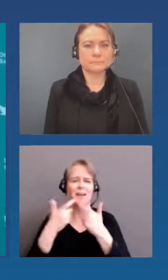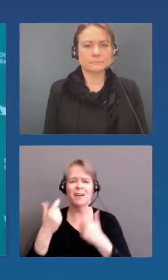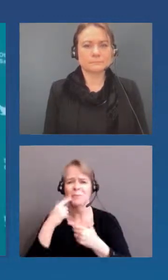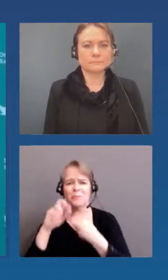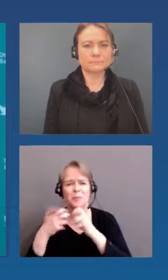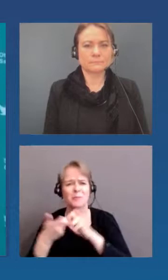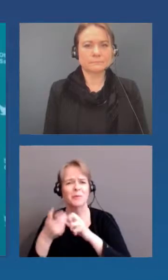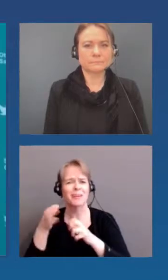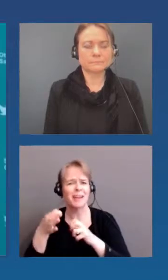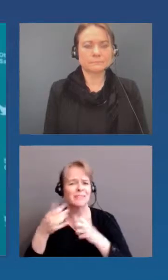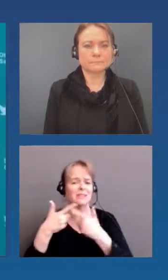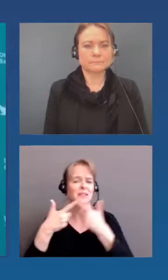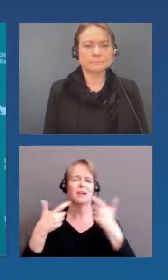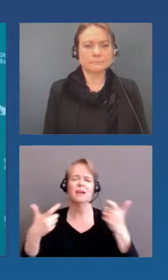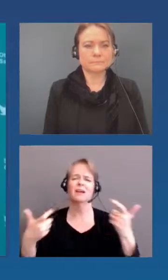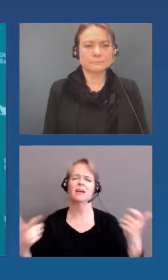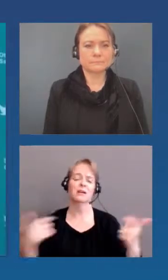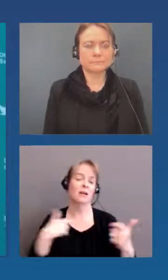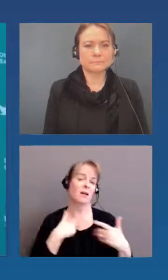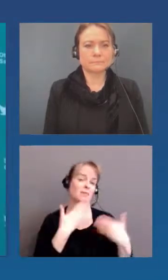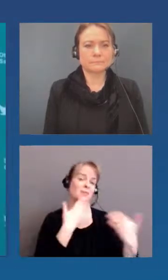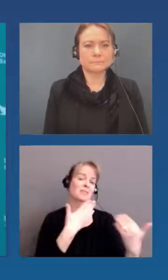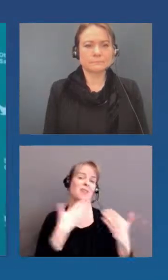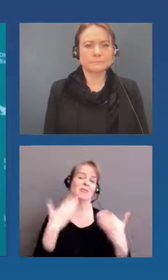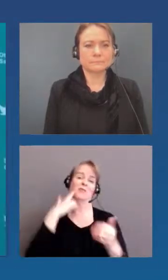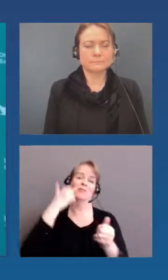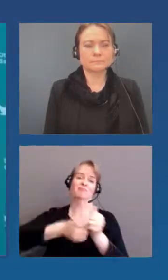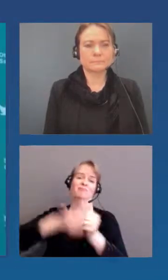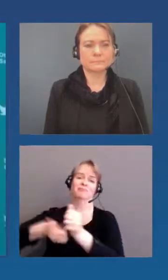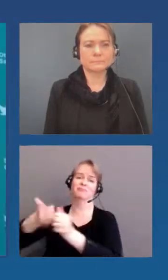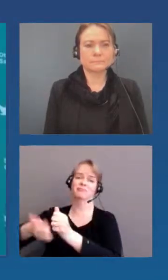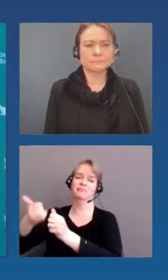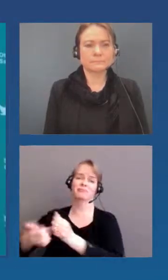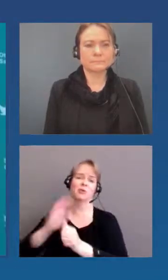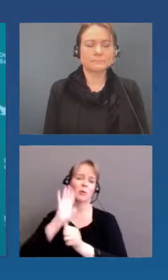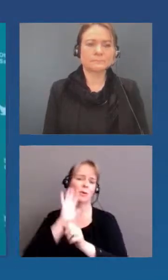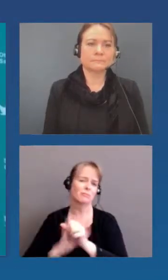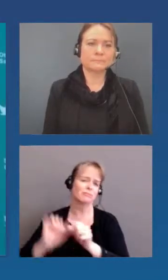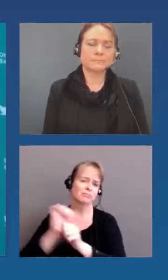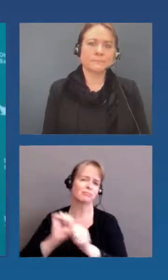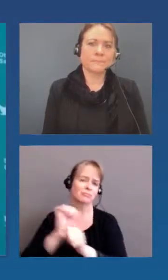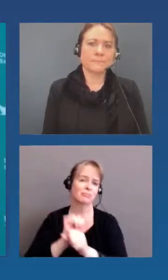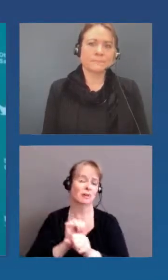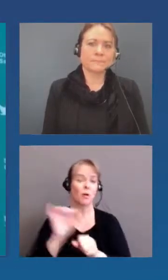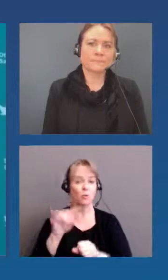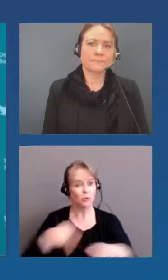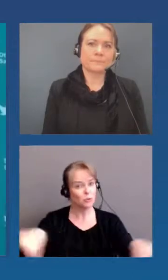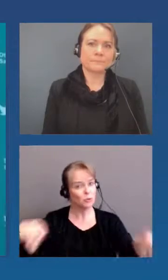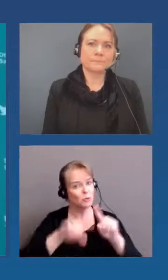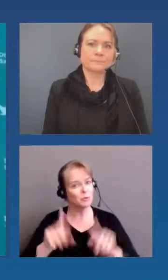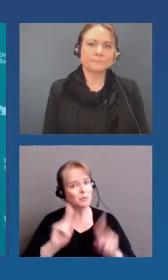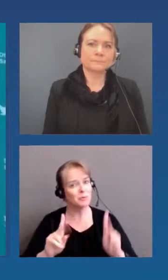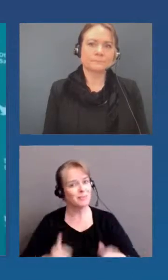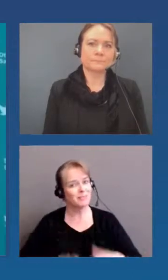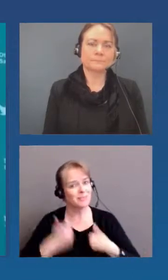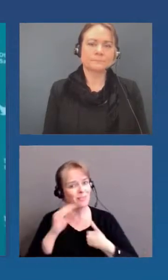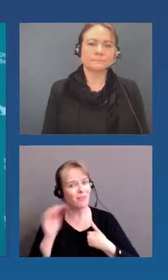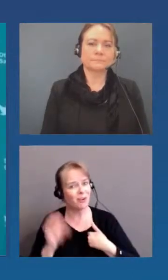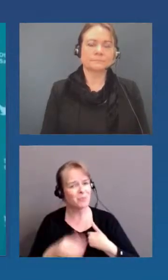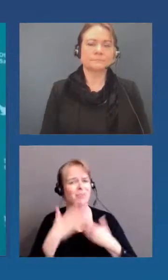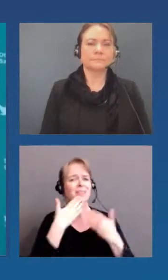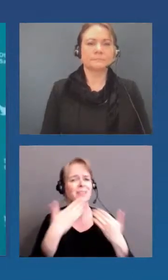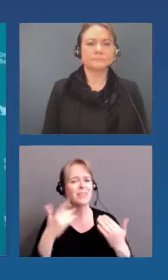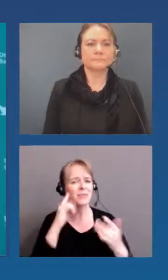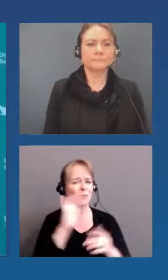expertise. And I want to thank each and every one of you in Ottawa for everything you've done this past year and continue to